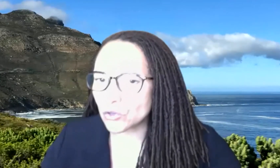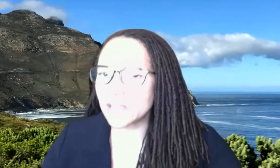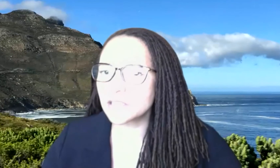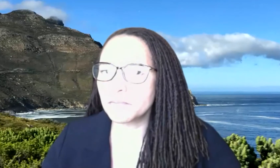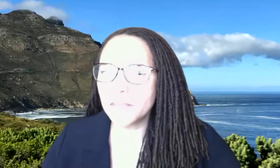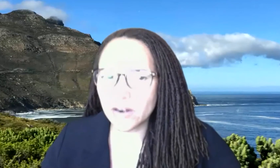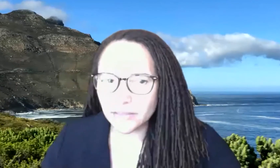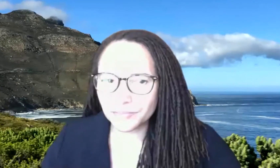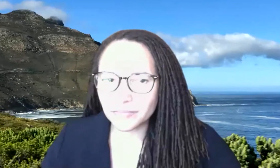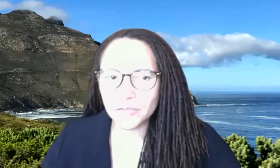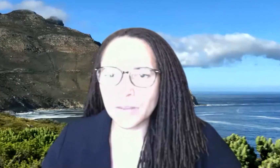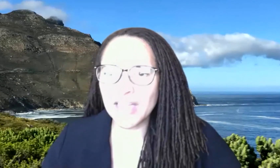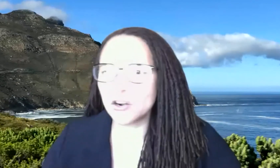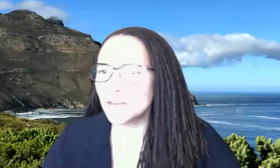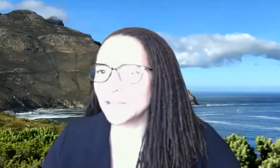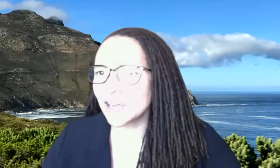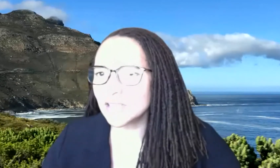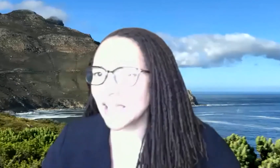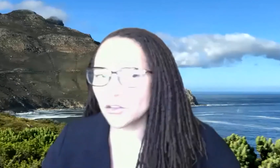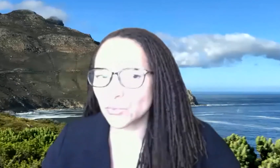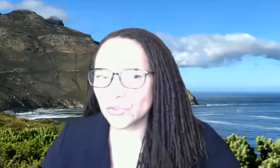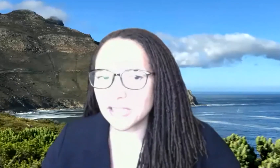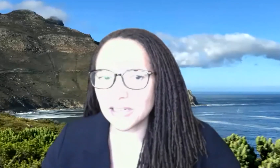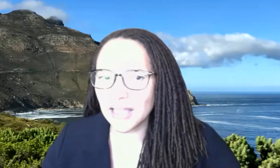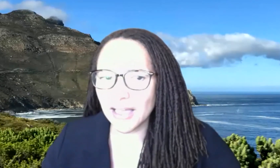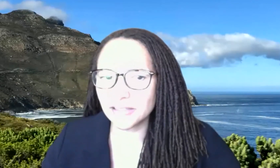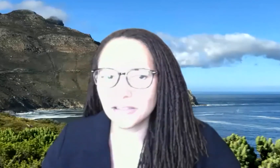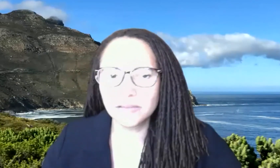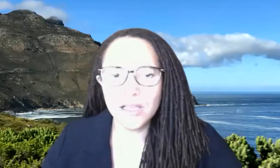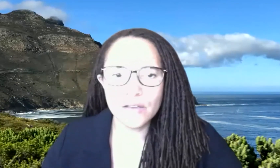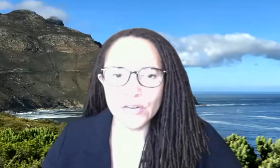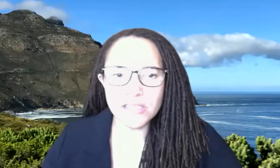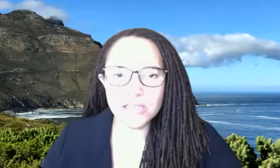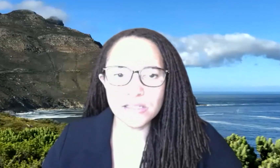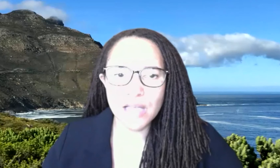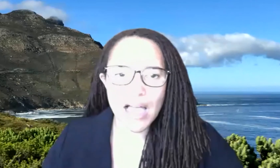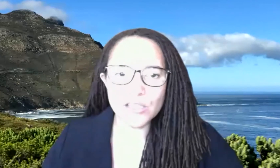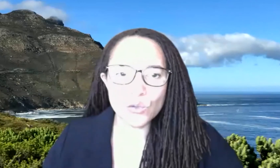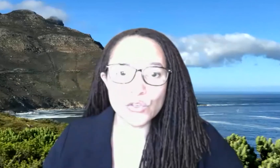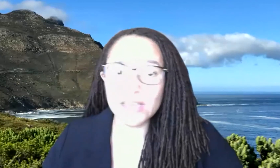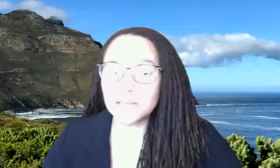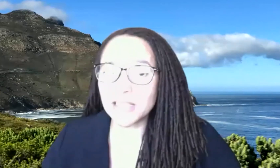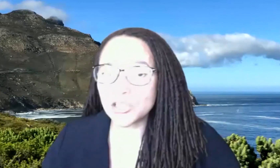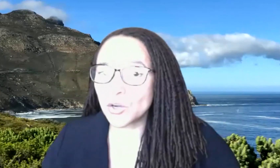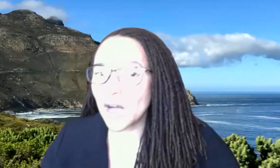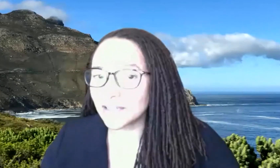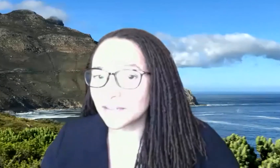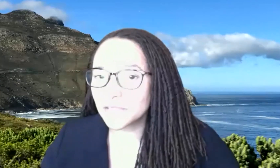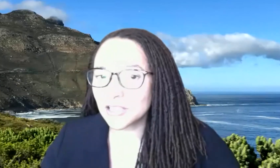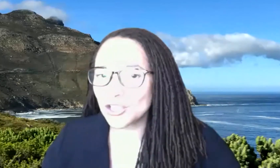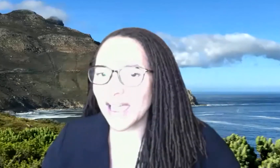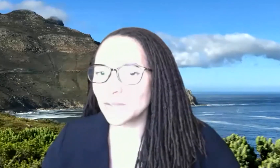neutral or based on merit, that are entangled with race and class. For instance, high schools are rated based on